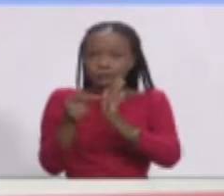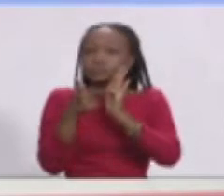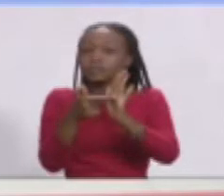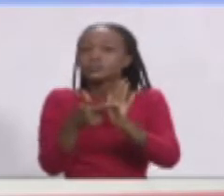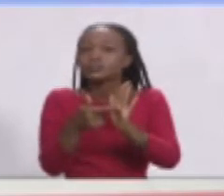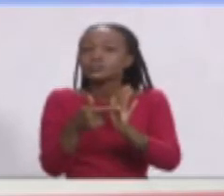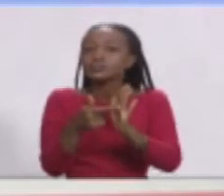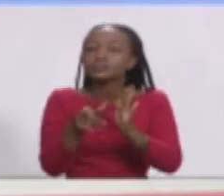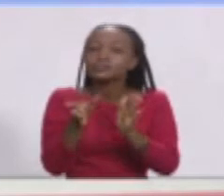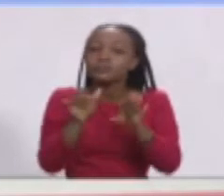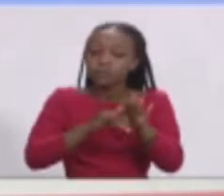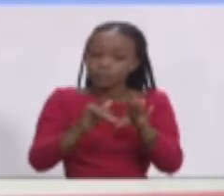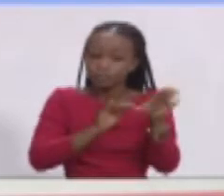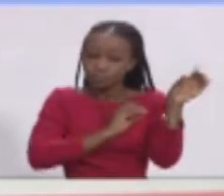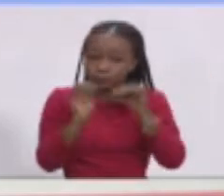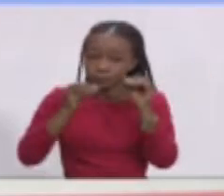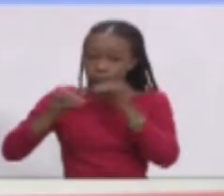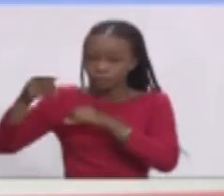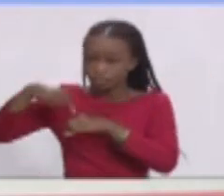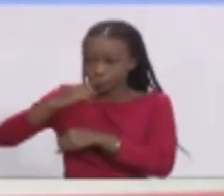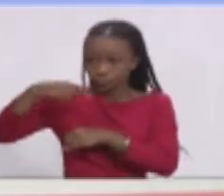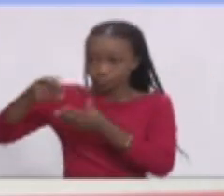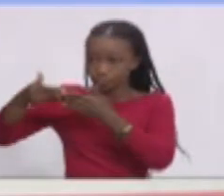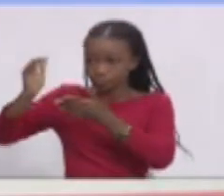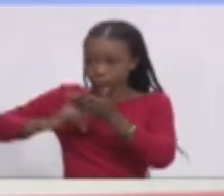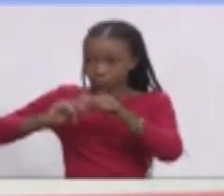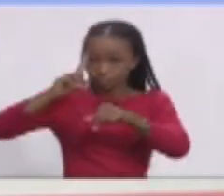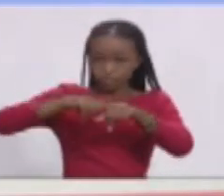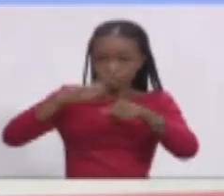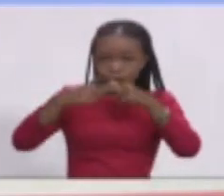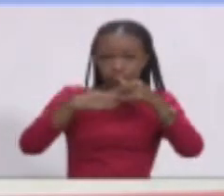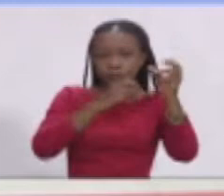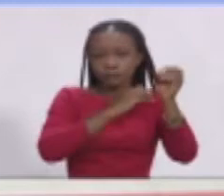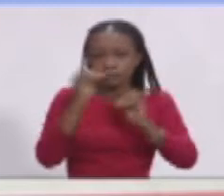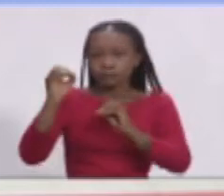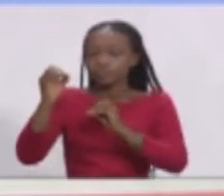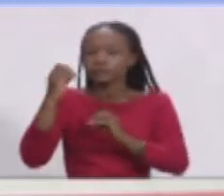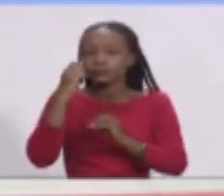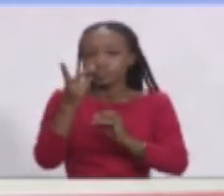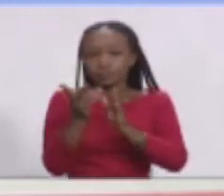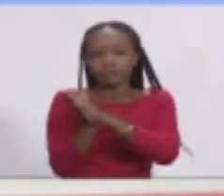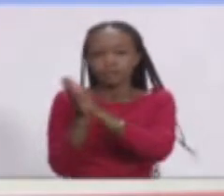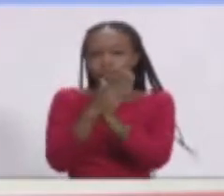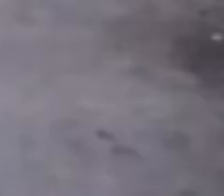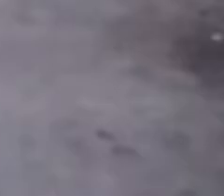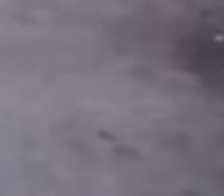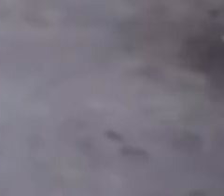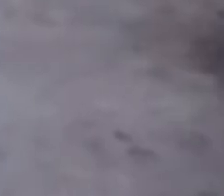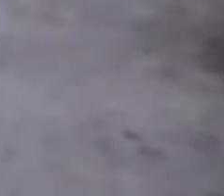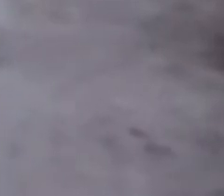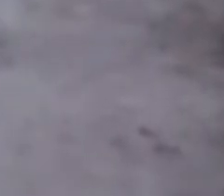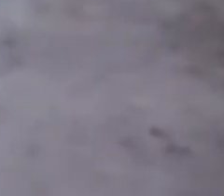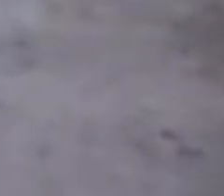of the public to vacate the town before 7 p.m. Kindo Stefano paints the picture for us.